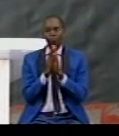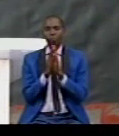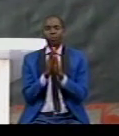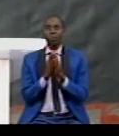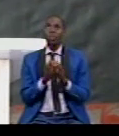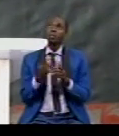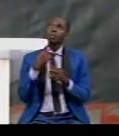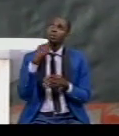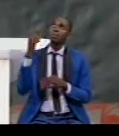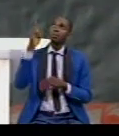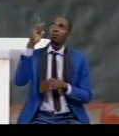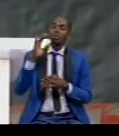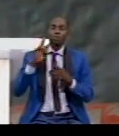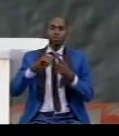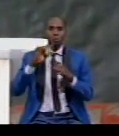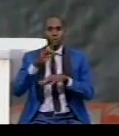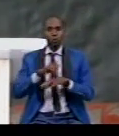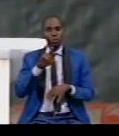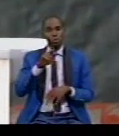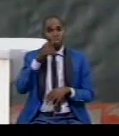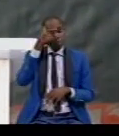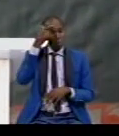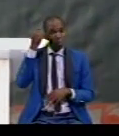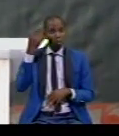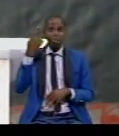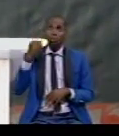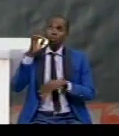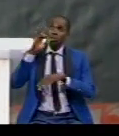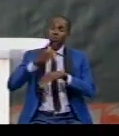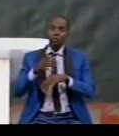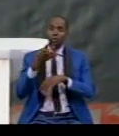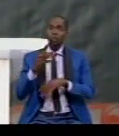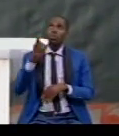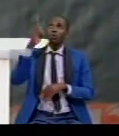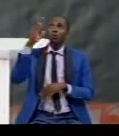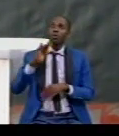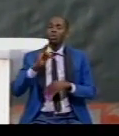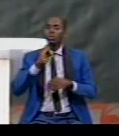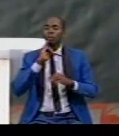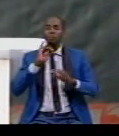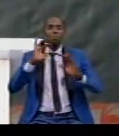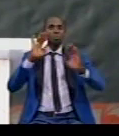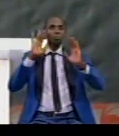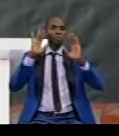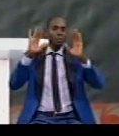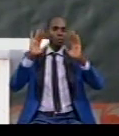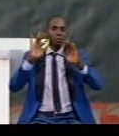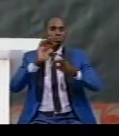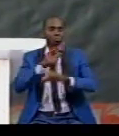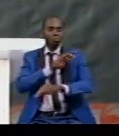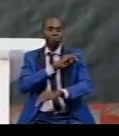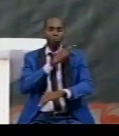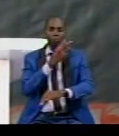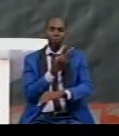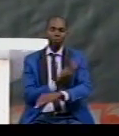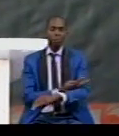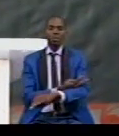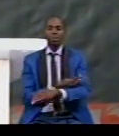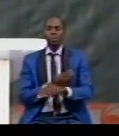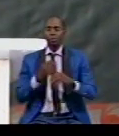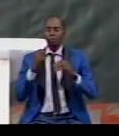God is marvelous. Have you got anything in the message you're going to observe? The touch of God is